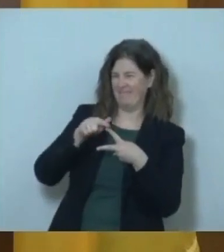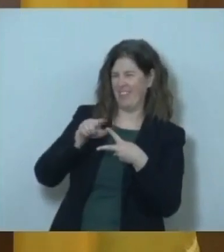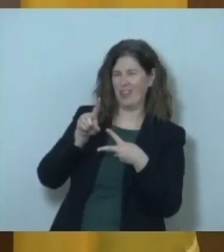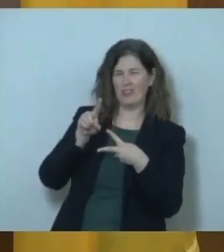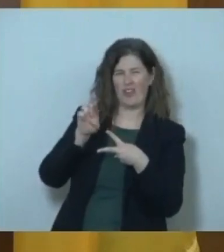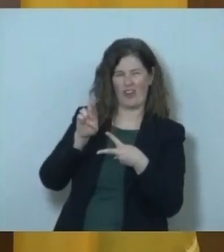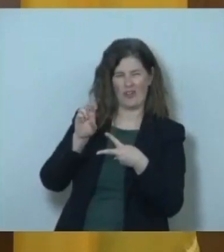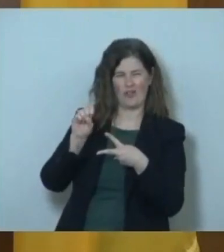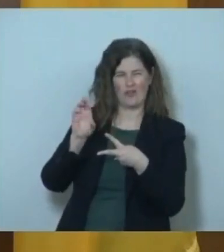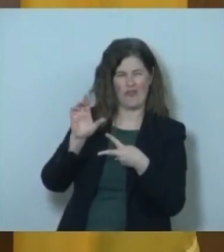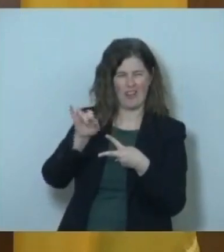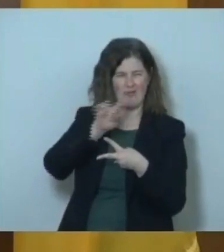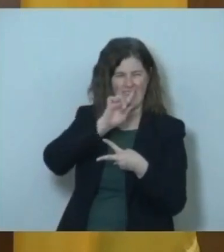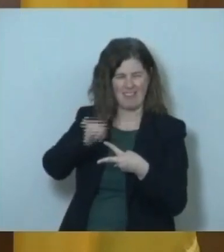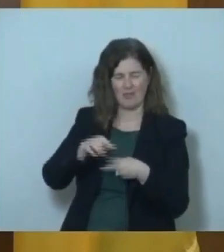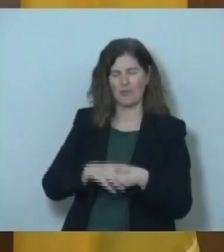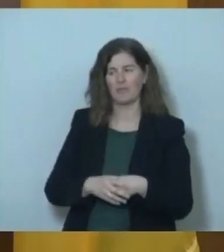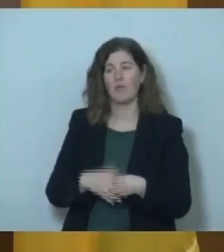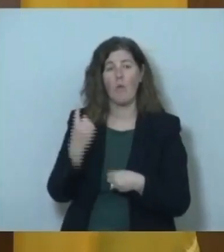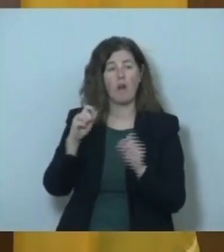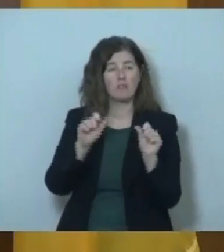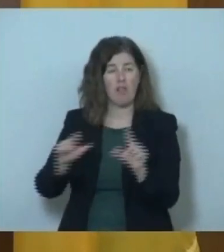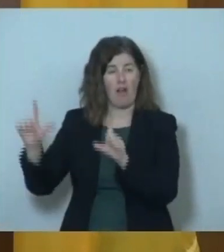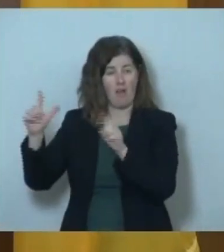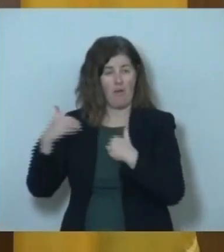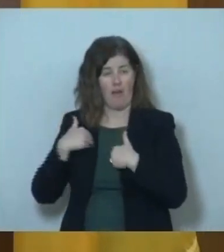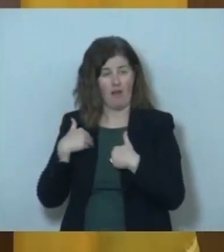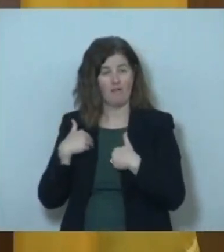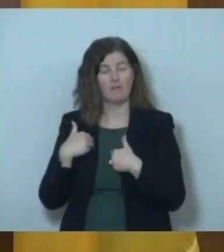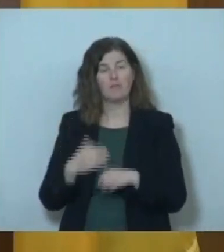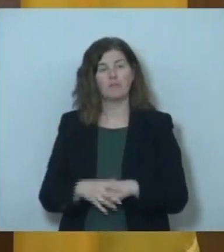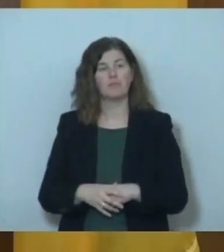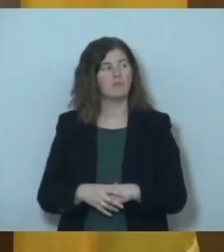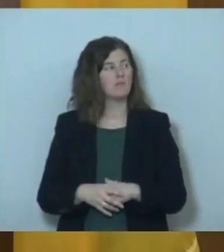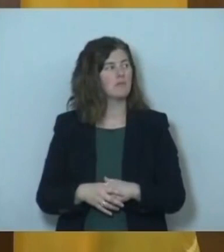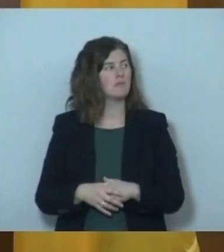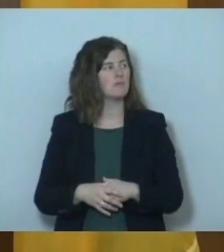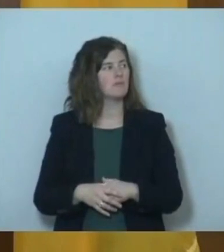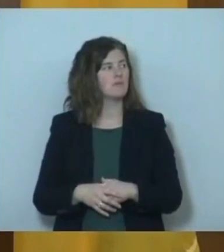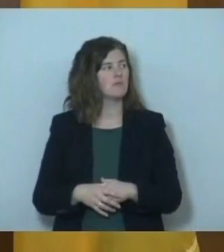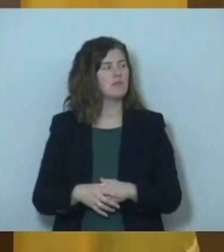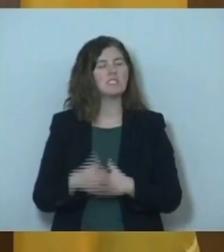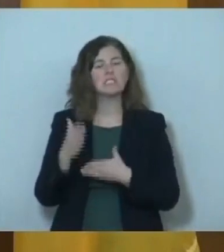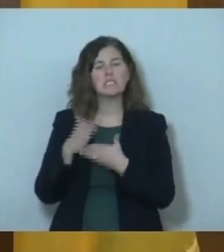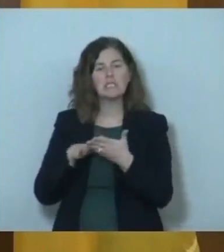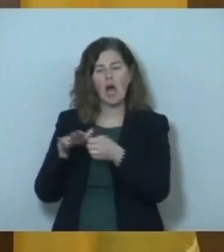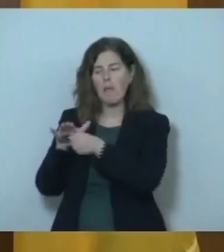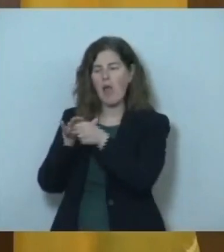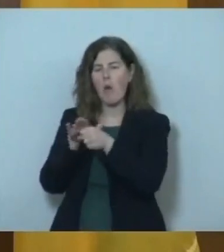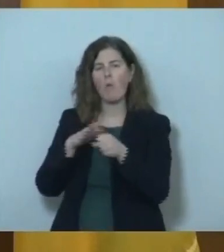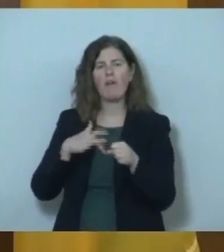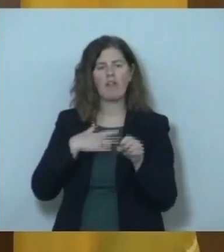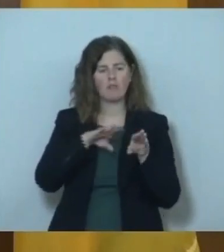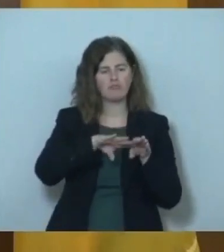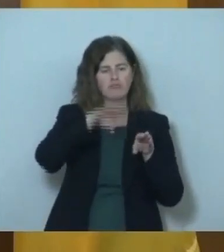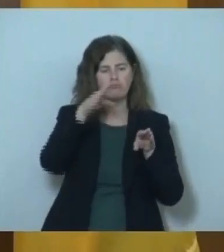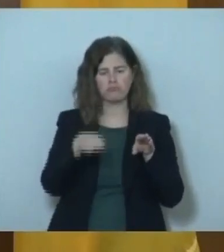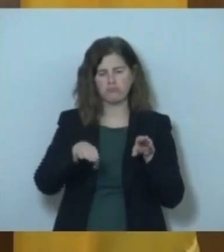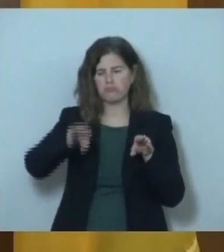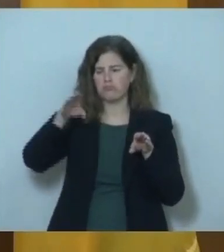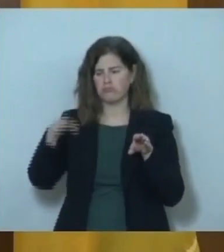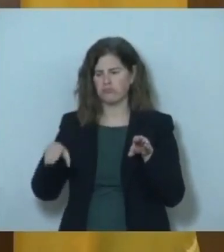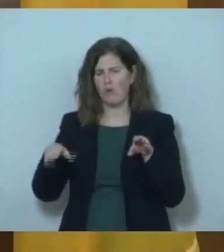Dr. Scrace, because in one of the slides, we showed that in a couple of regions, we might have had a couple of peaks that we think